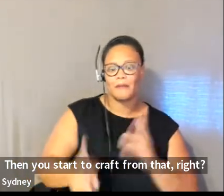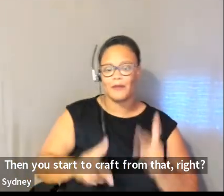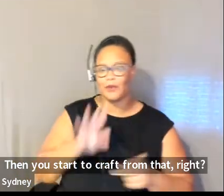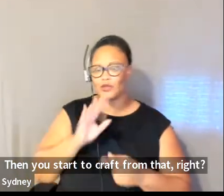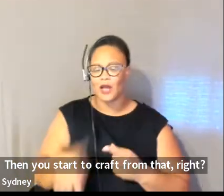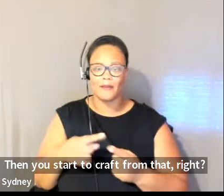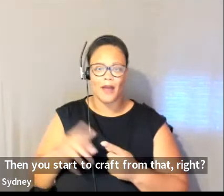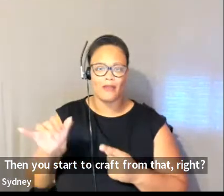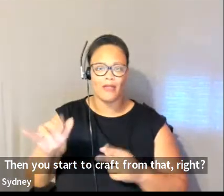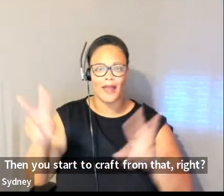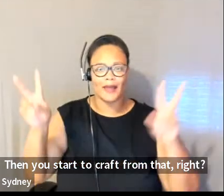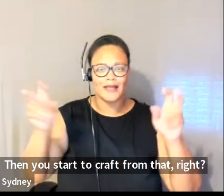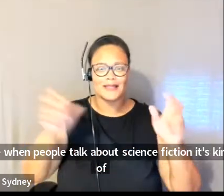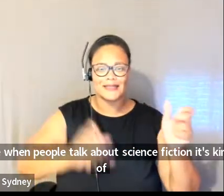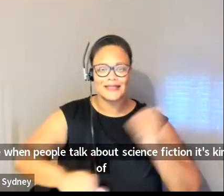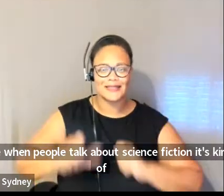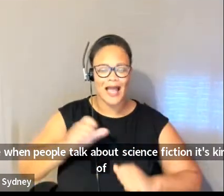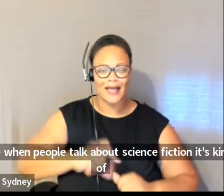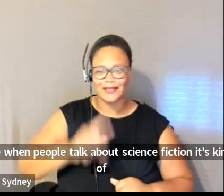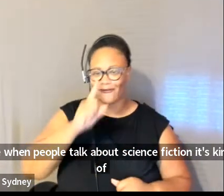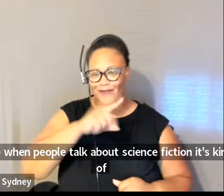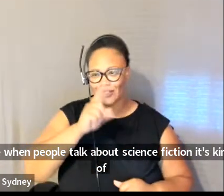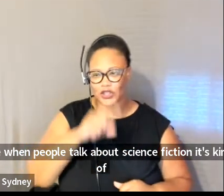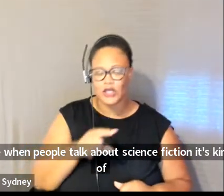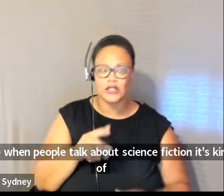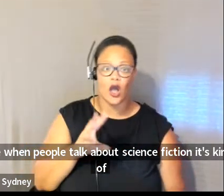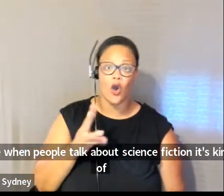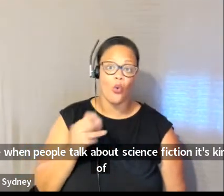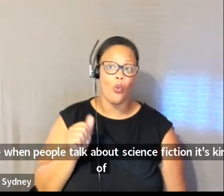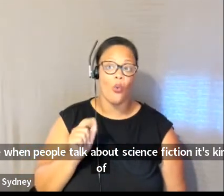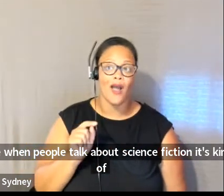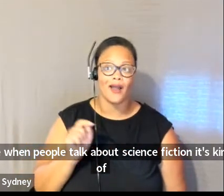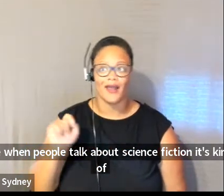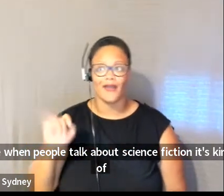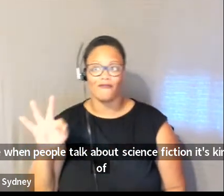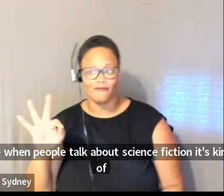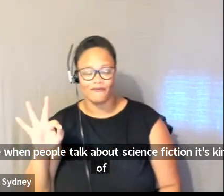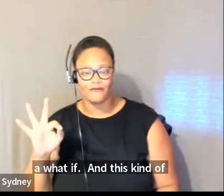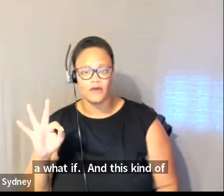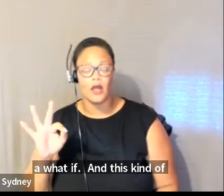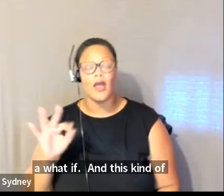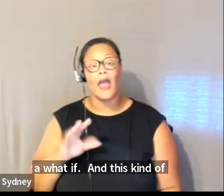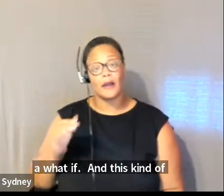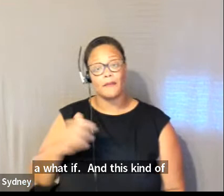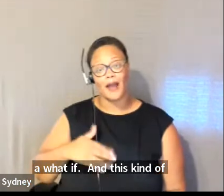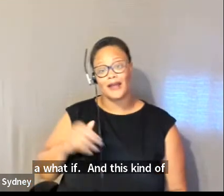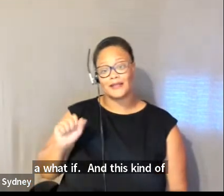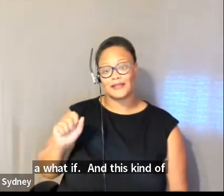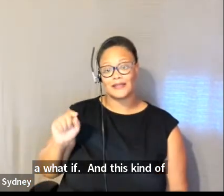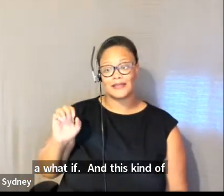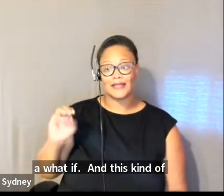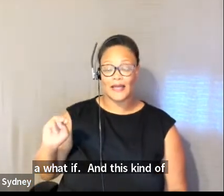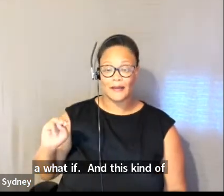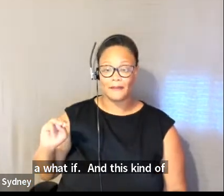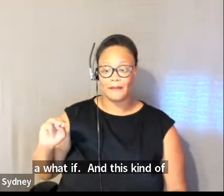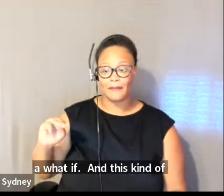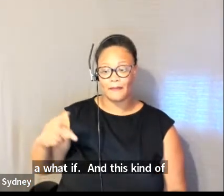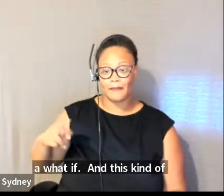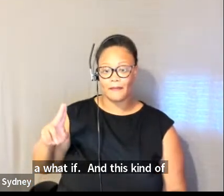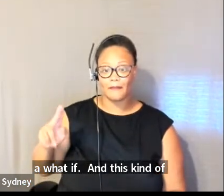what if. And this kind of steampunk stories is also a what if. And I'm going to retell this fairy tale,